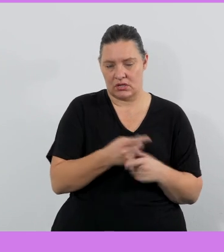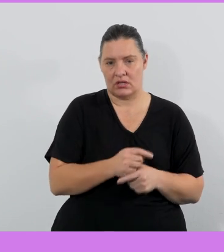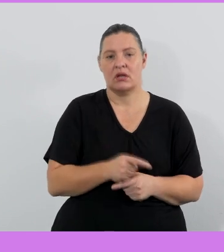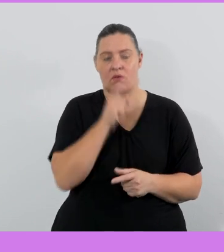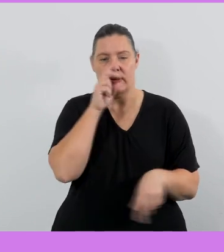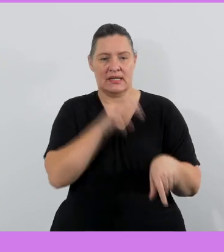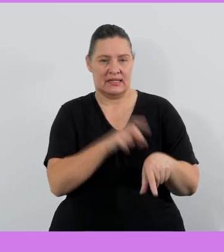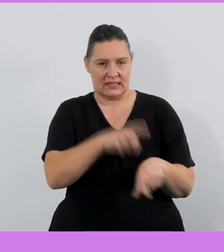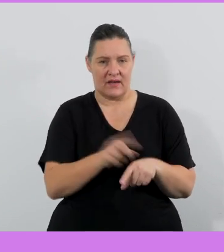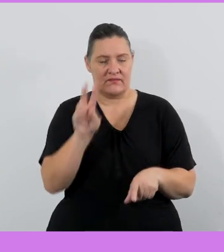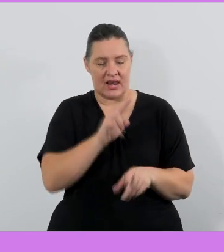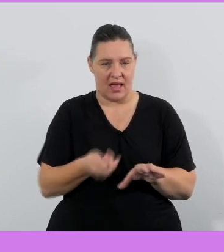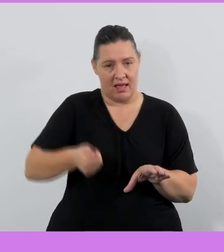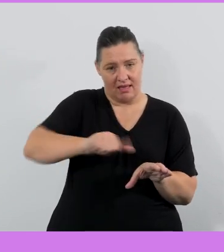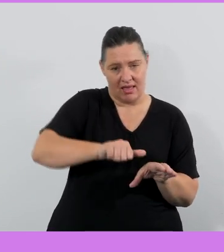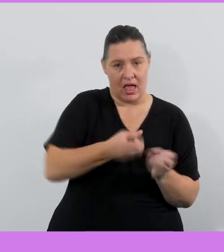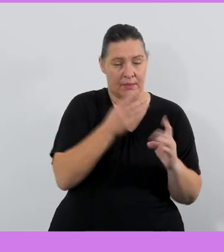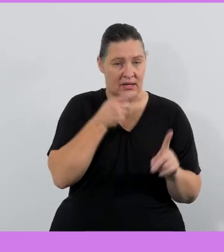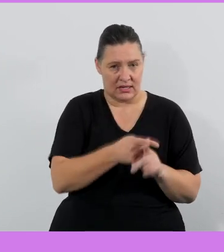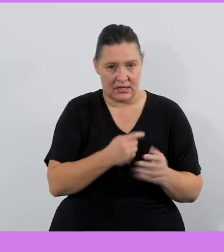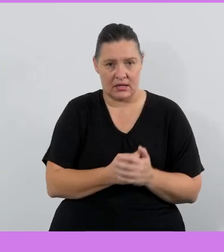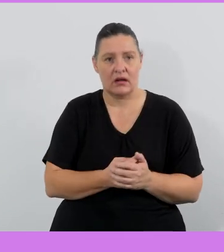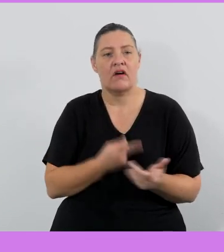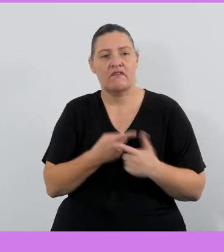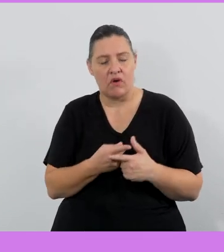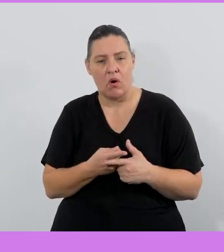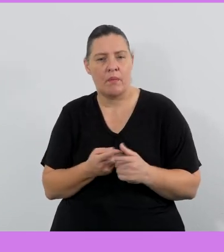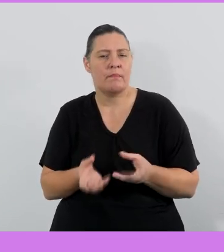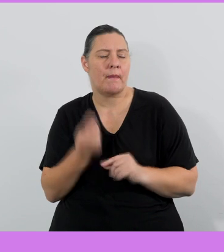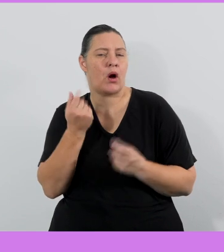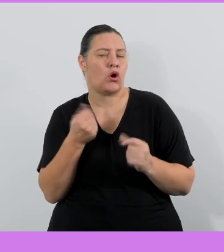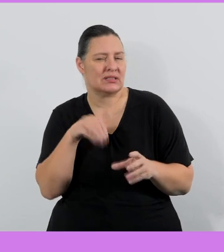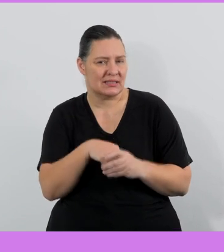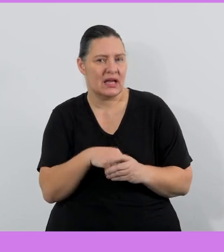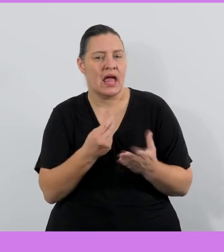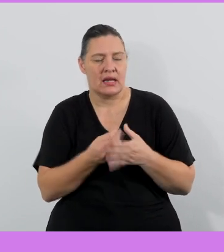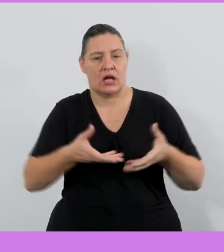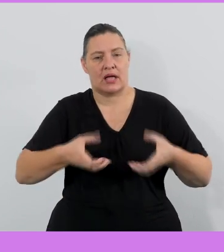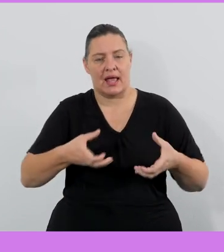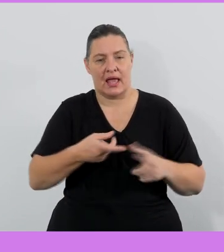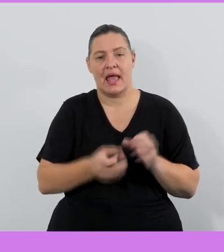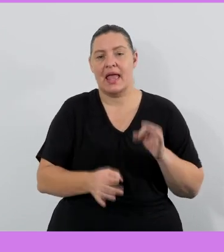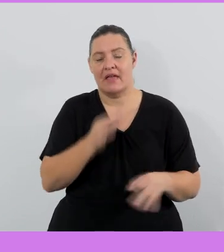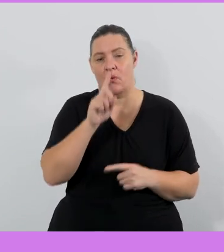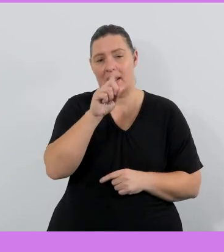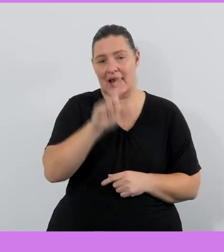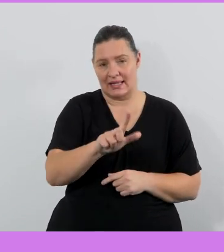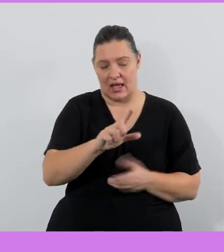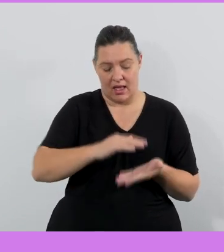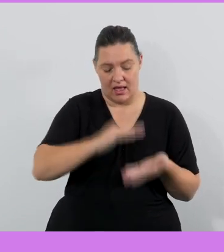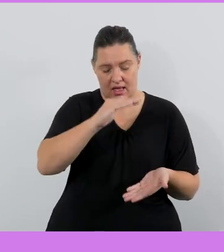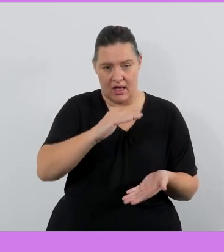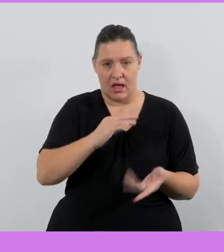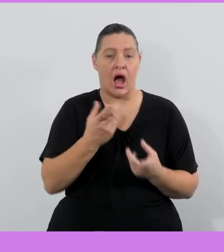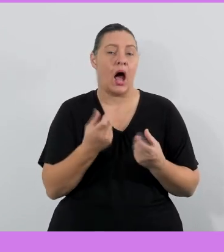fluid ounces of vanilla essence. Determine the cost of the vanilla essence in the sponge cake if a liter bottle of